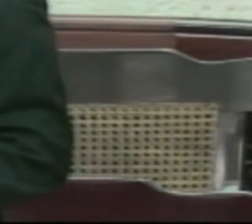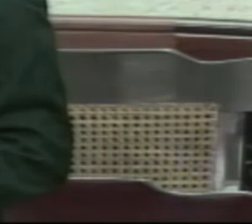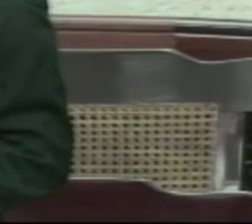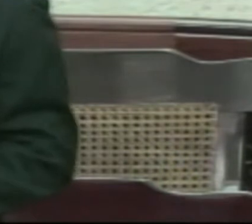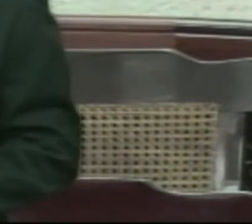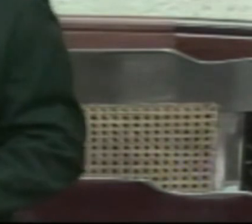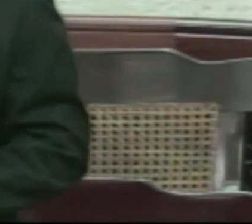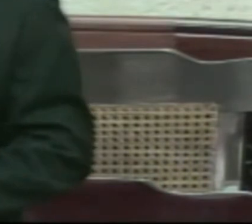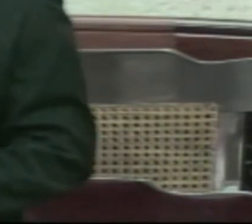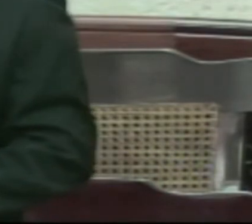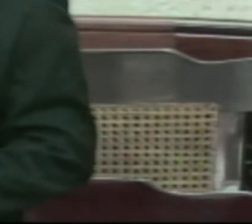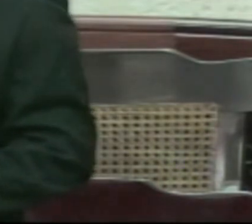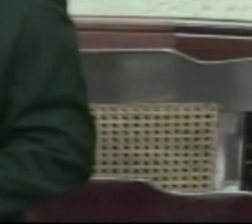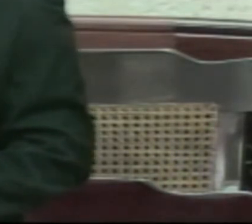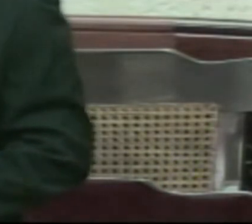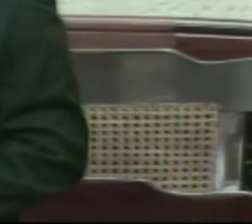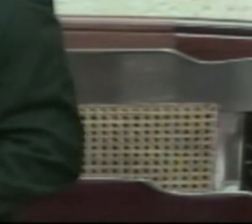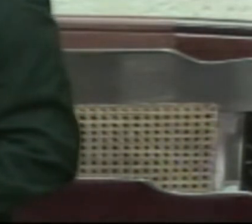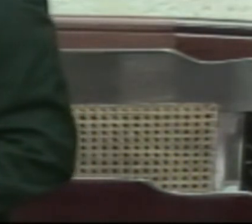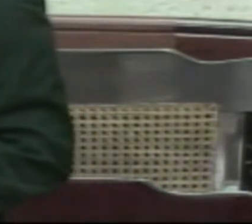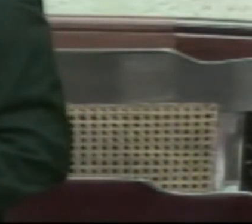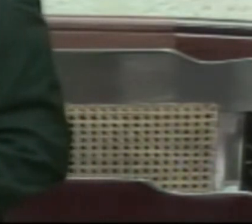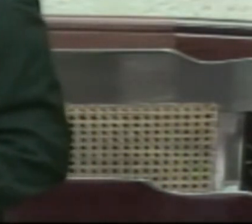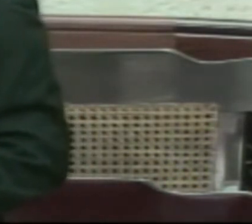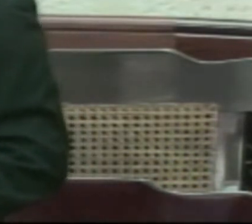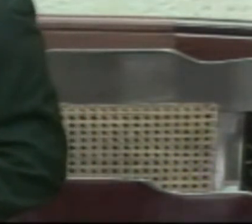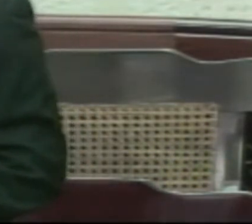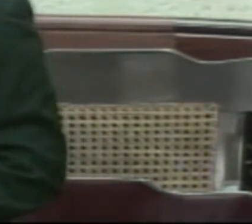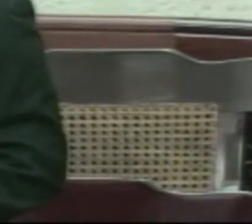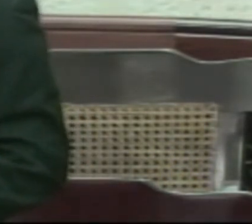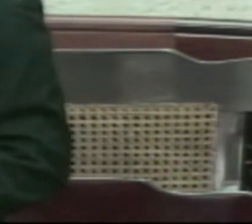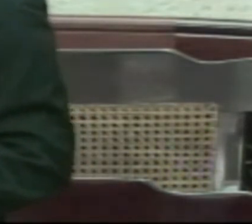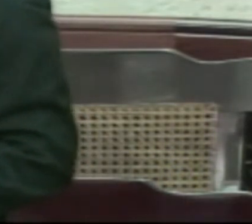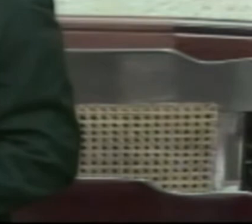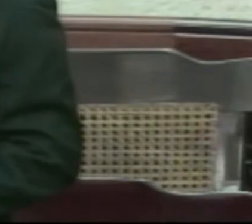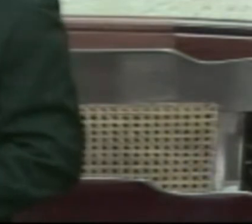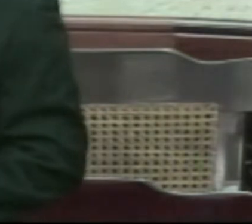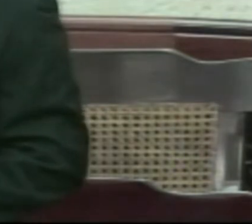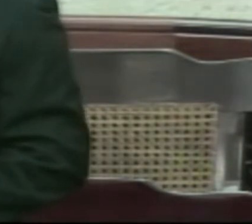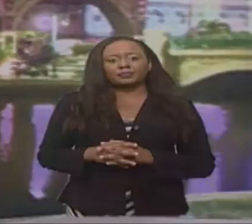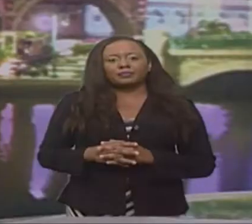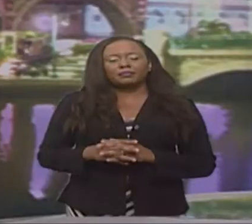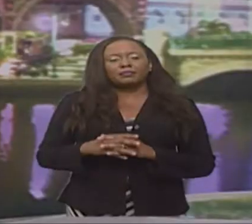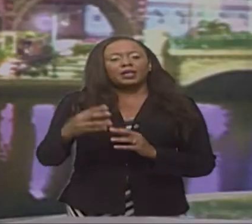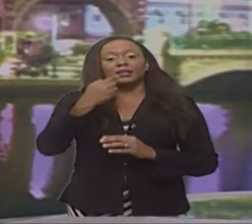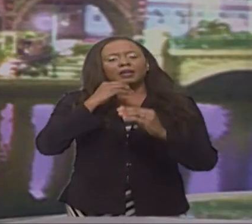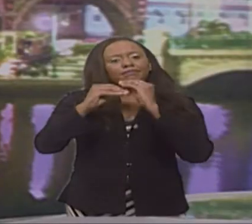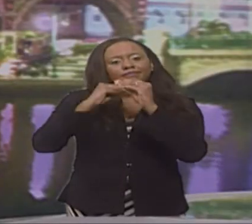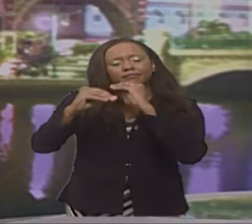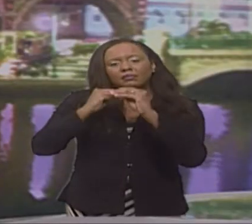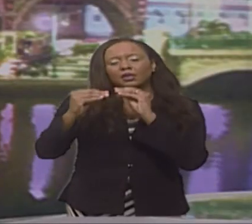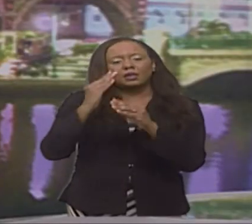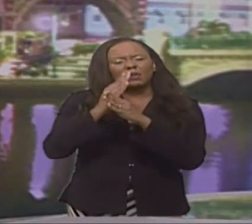to participate in these kind of programs by the provision of these electric substitute vehicles. And Minister